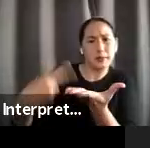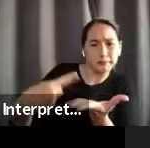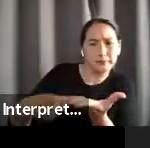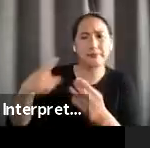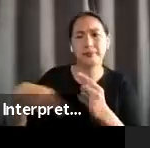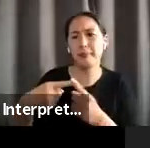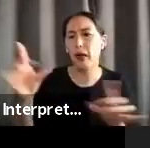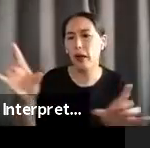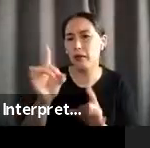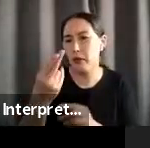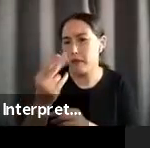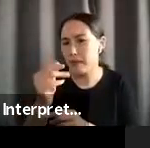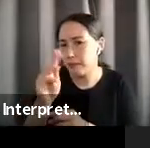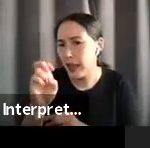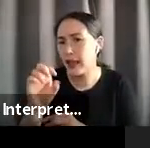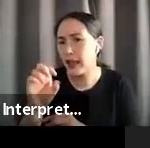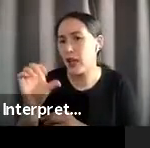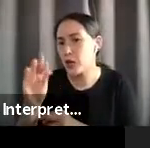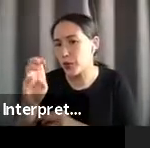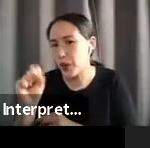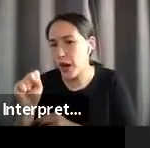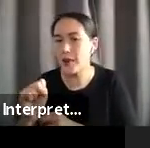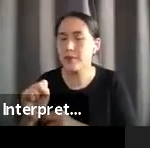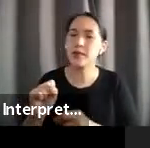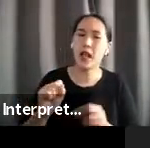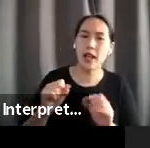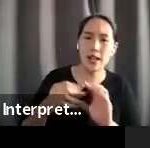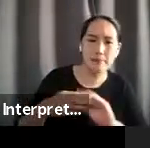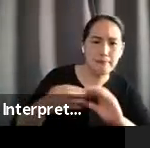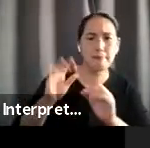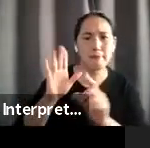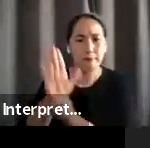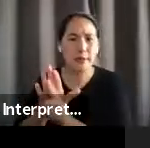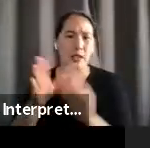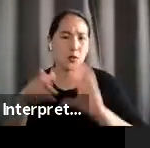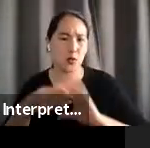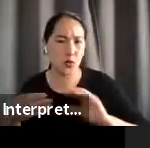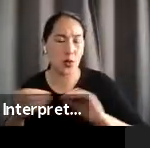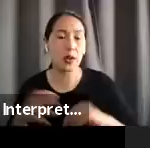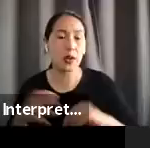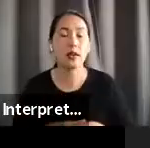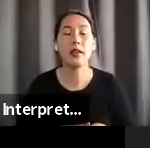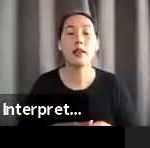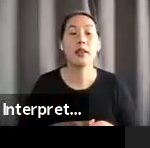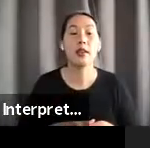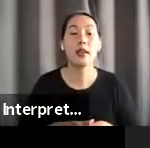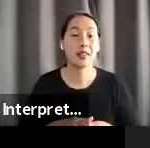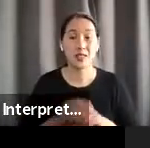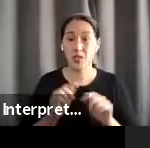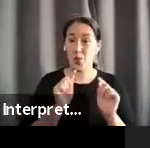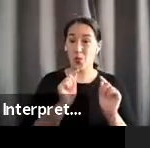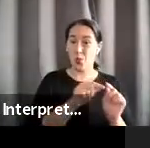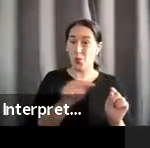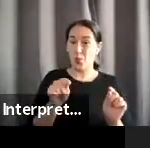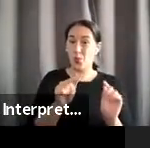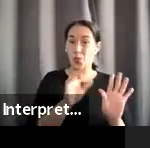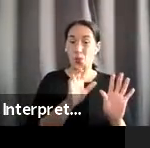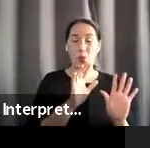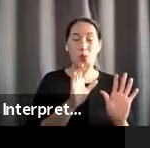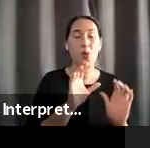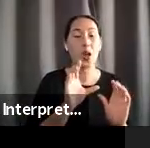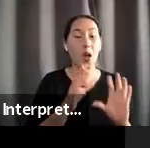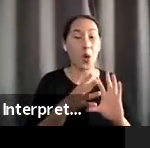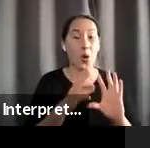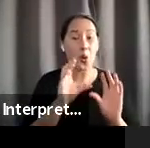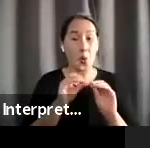of Joseph Aleto. And so this is something where you also have these organizations like APELC and